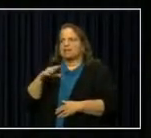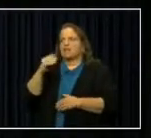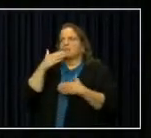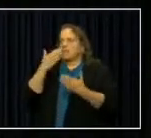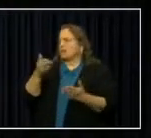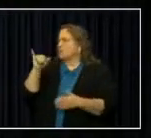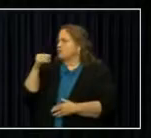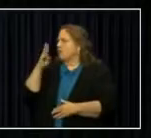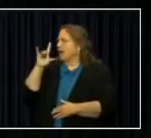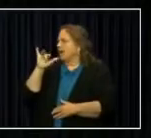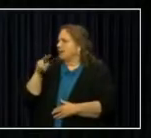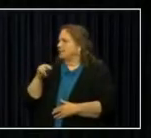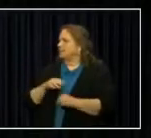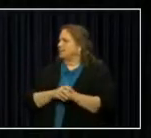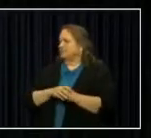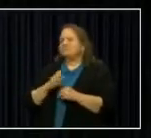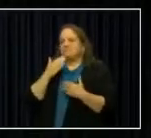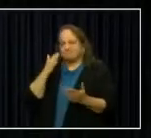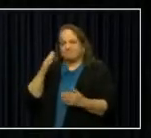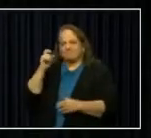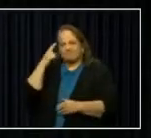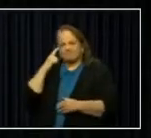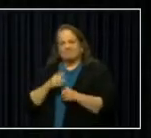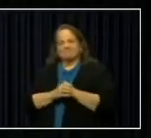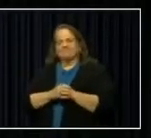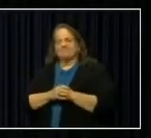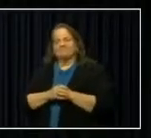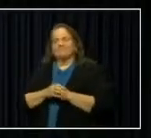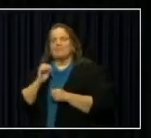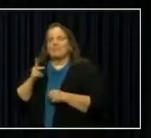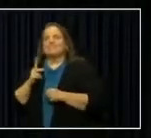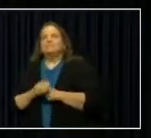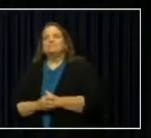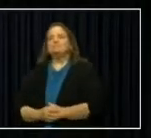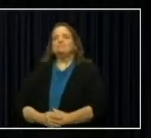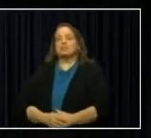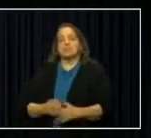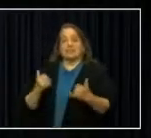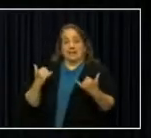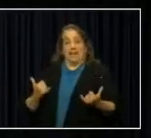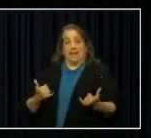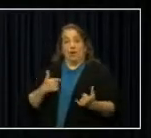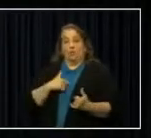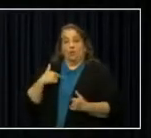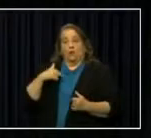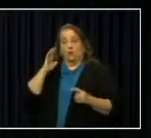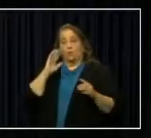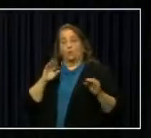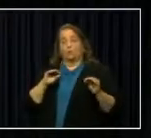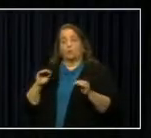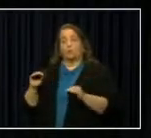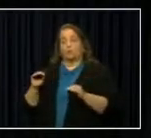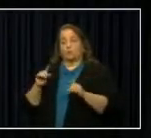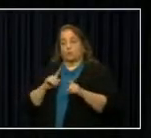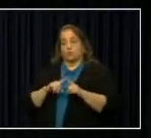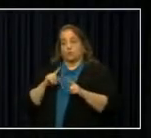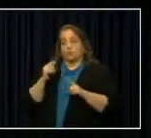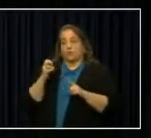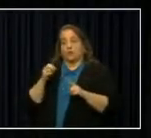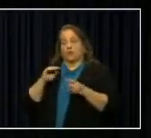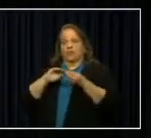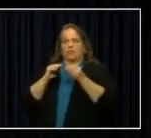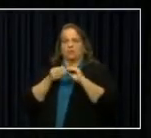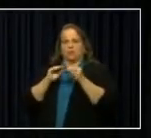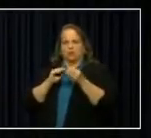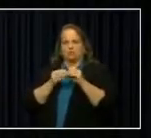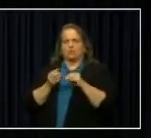you, Jacqueline. Thank you, Governor. All right. So now we're going to move into the